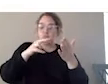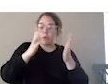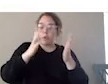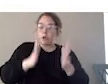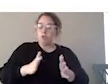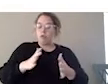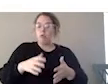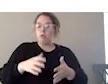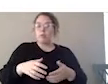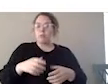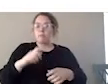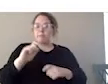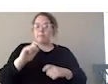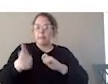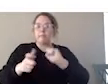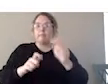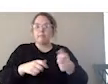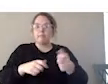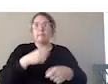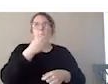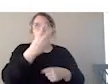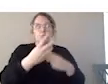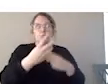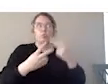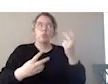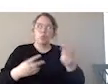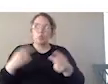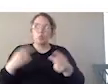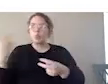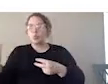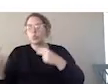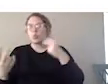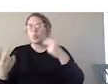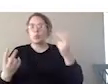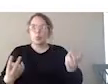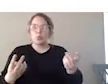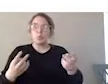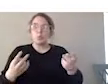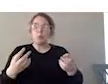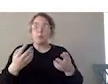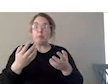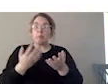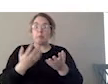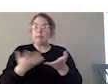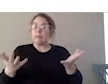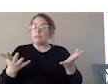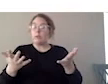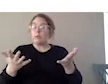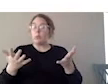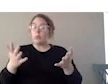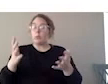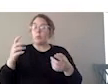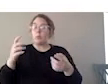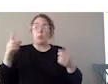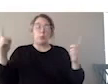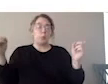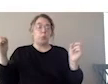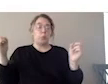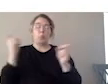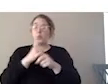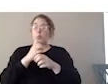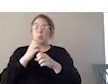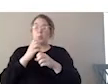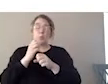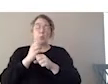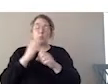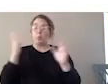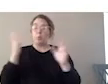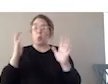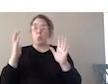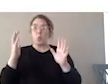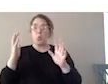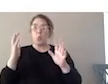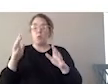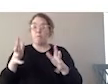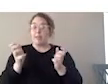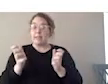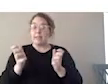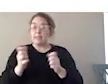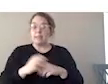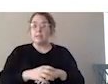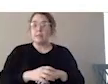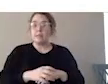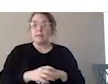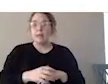passage, things can get out of hand pretty quickly, to the point where if we just do